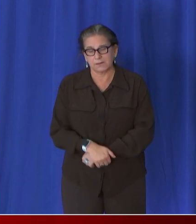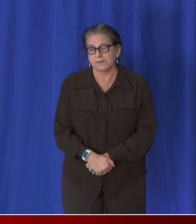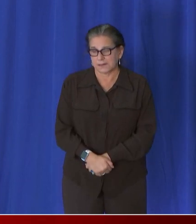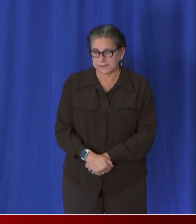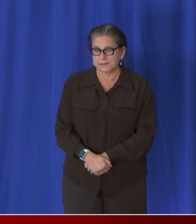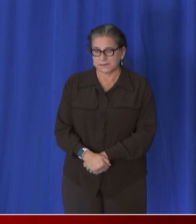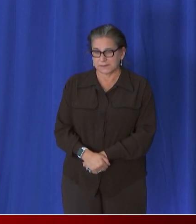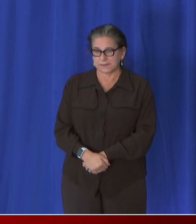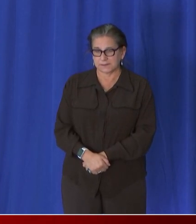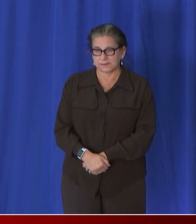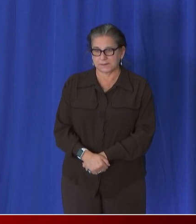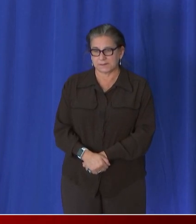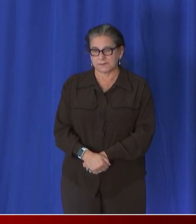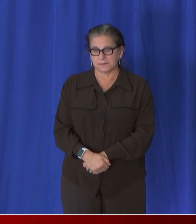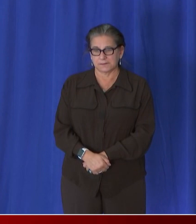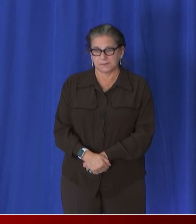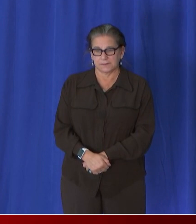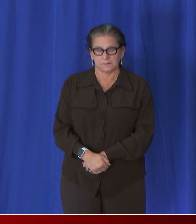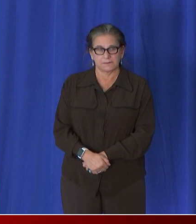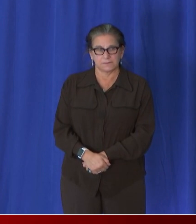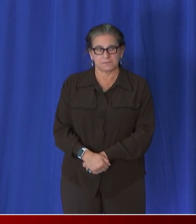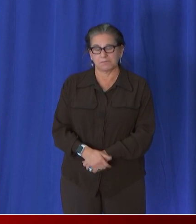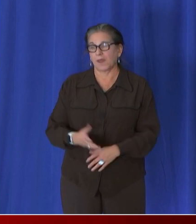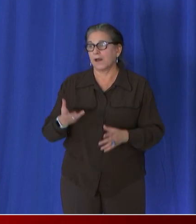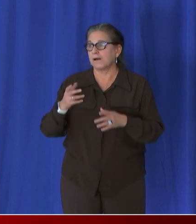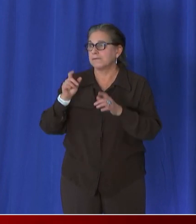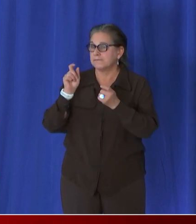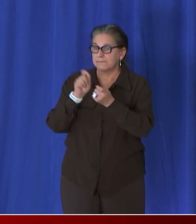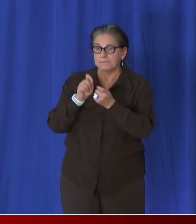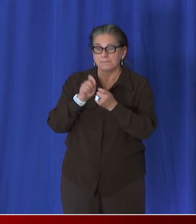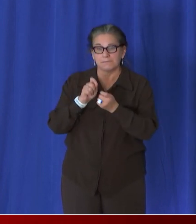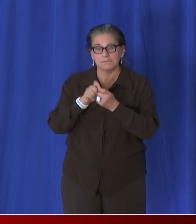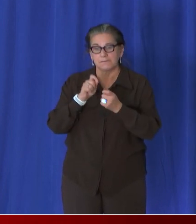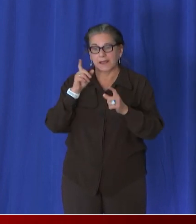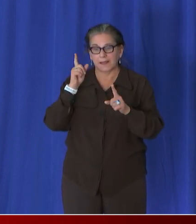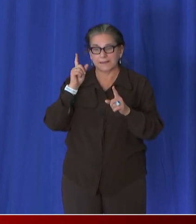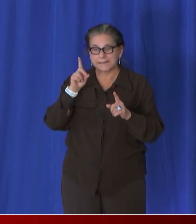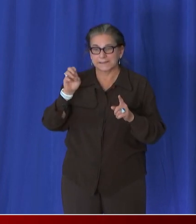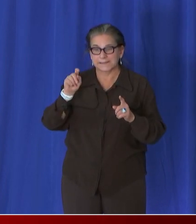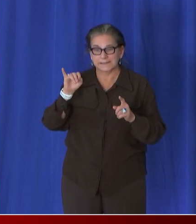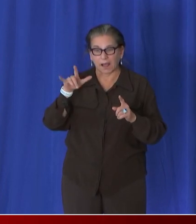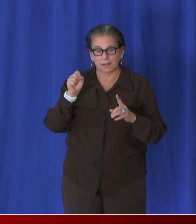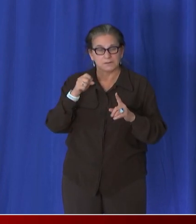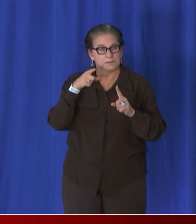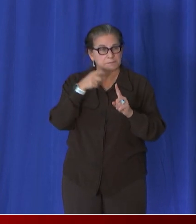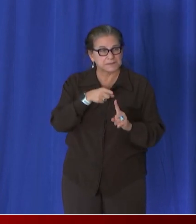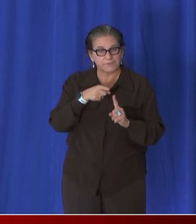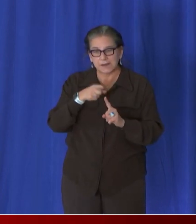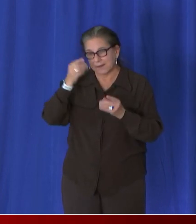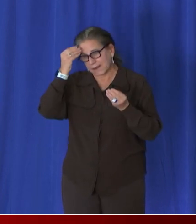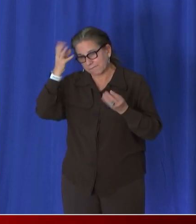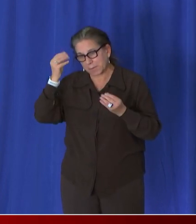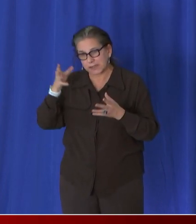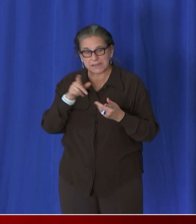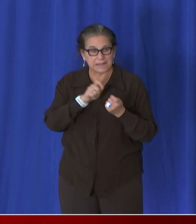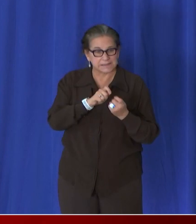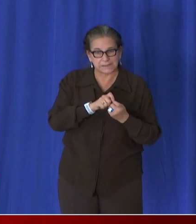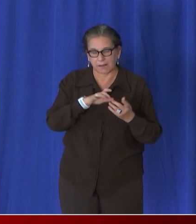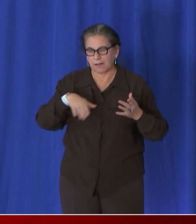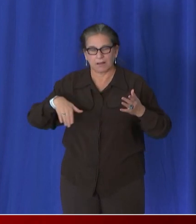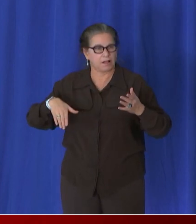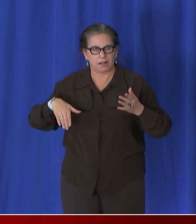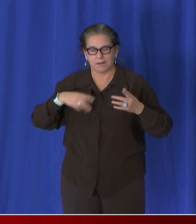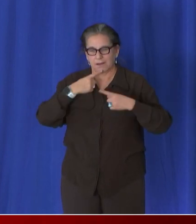anything new to announce at this point. I spoke to you on Monday about a plan